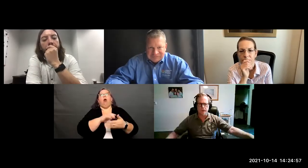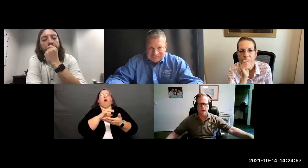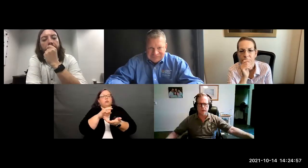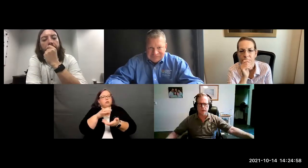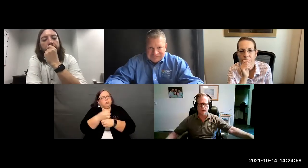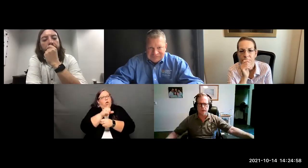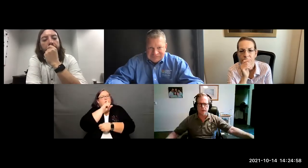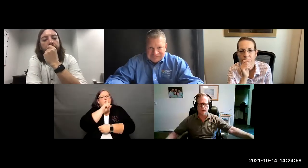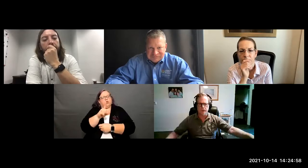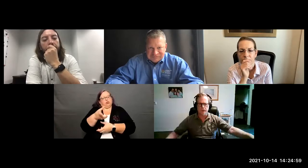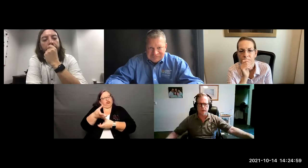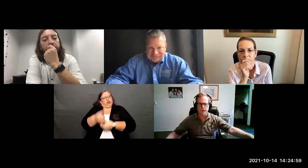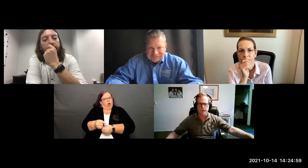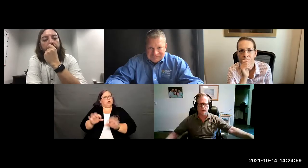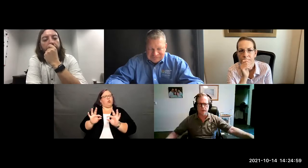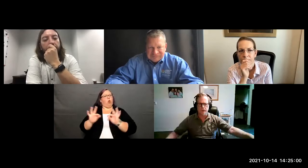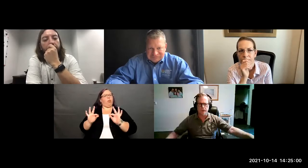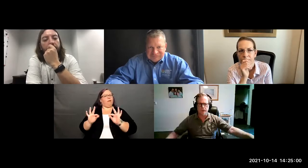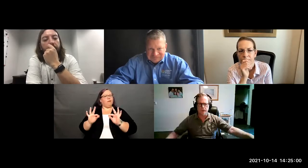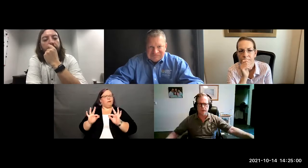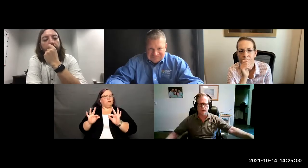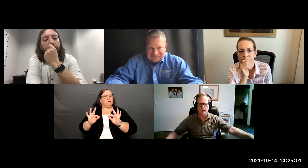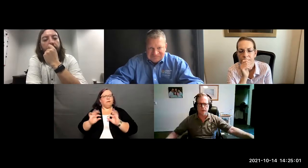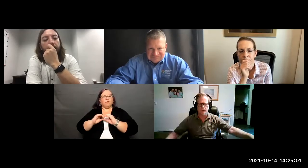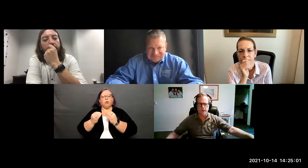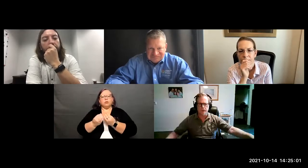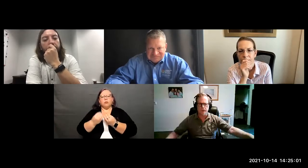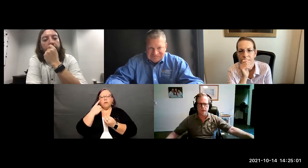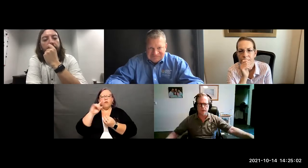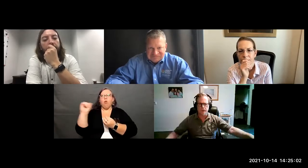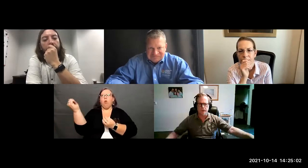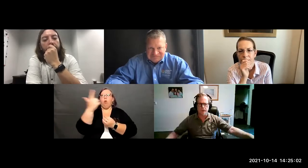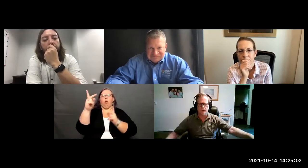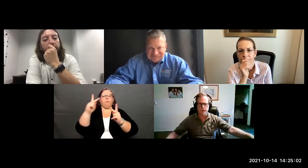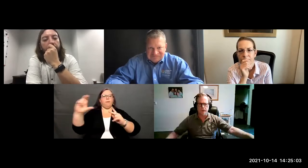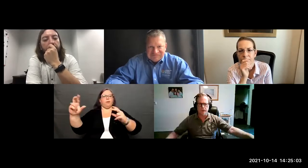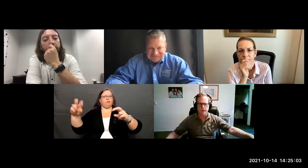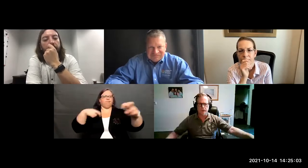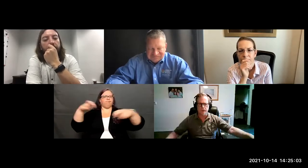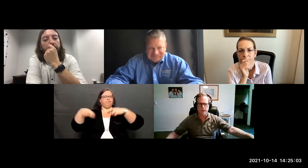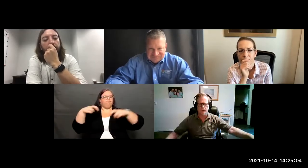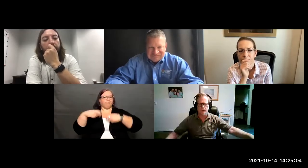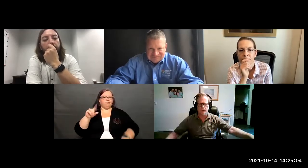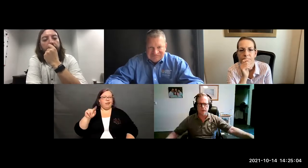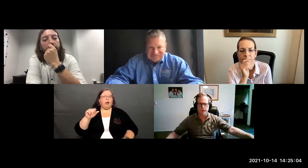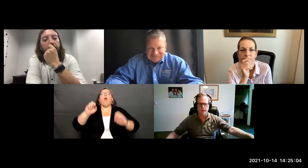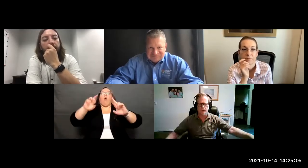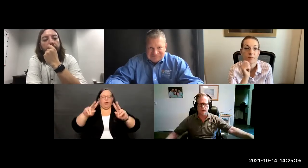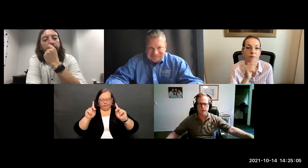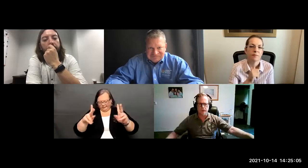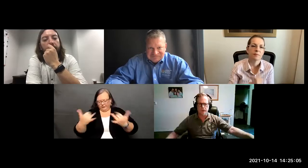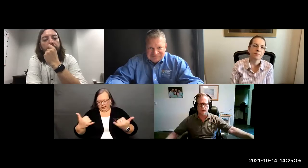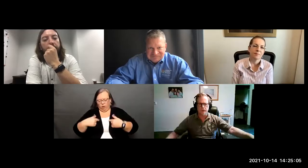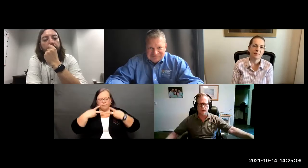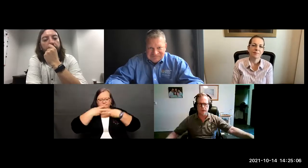organization for everybody who's contributing data. And I'll stop there.